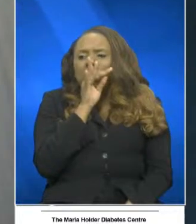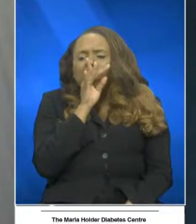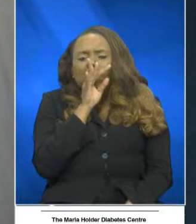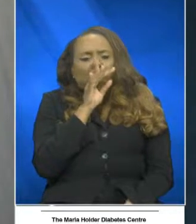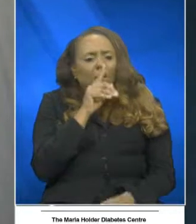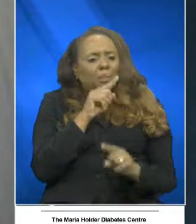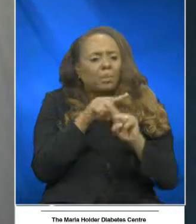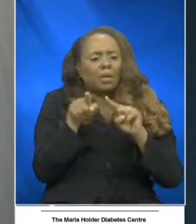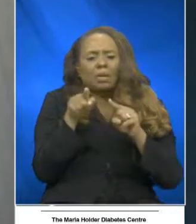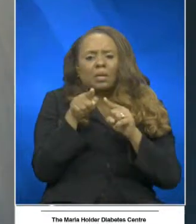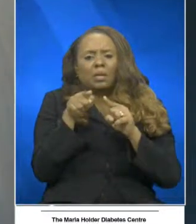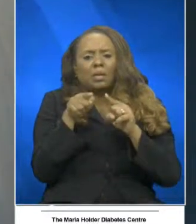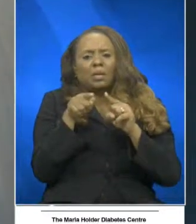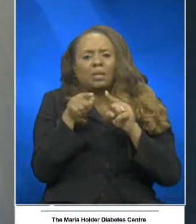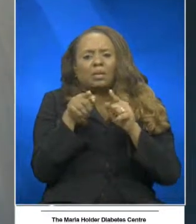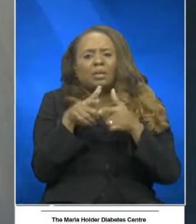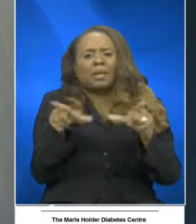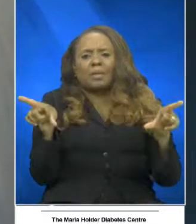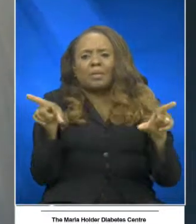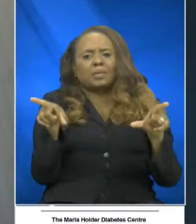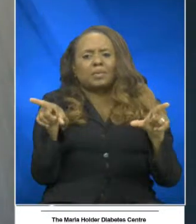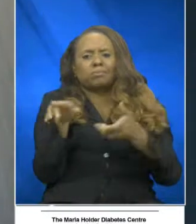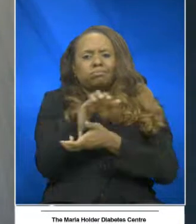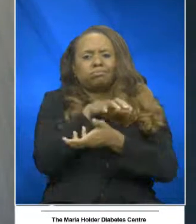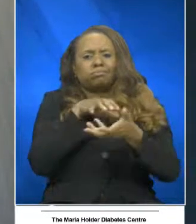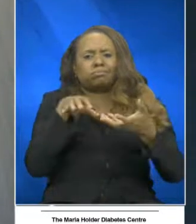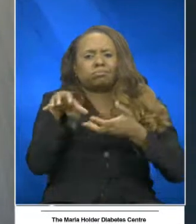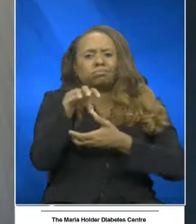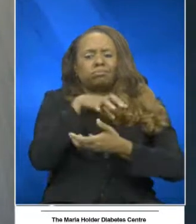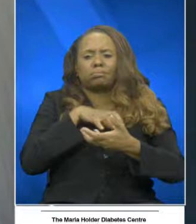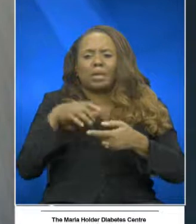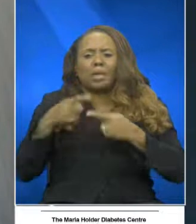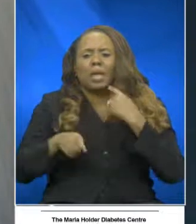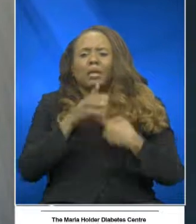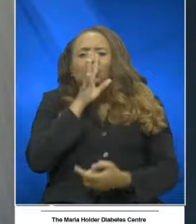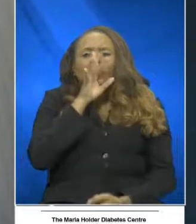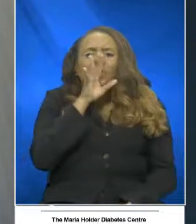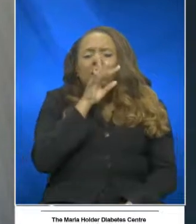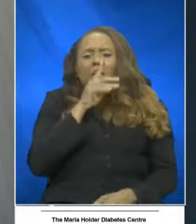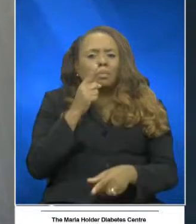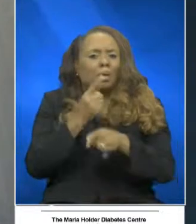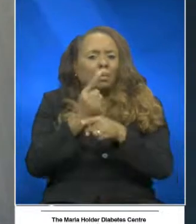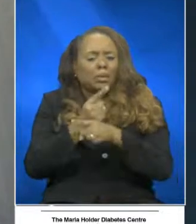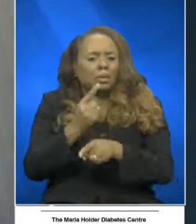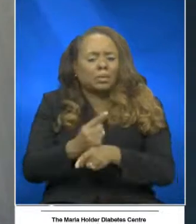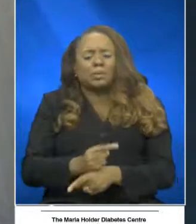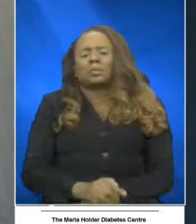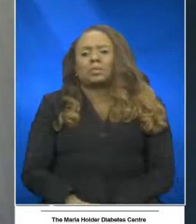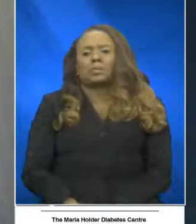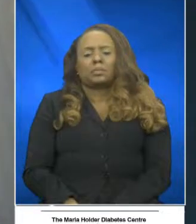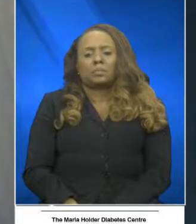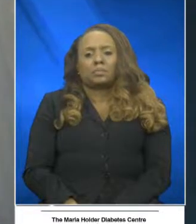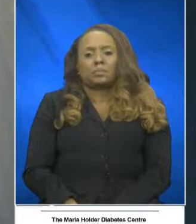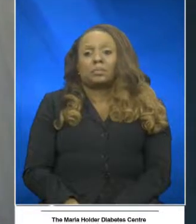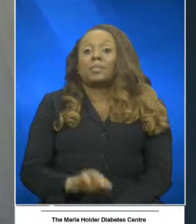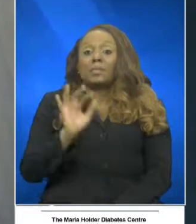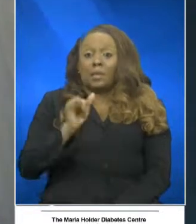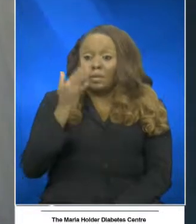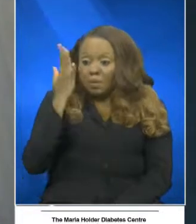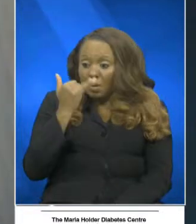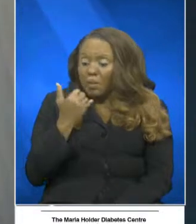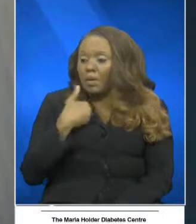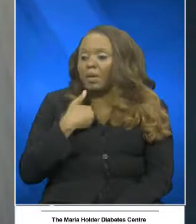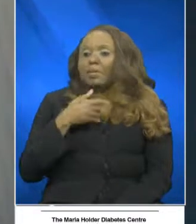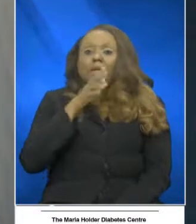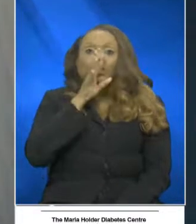get across or talk properly. And that is where we have speech and language pathologists.